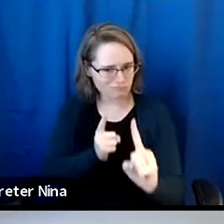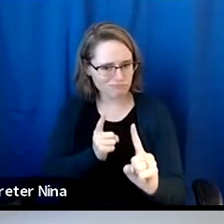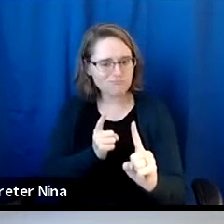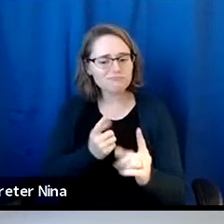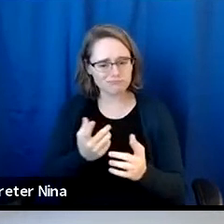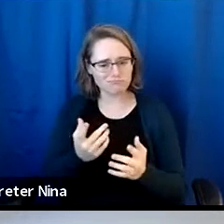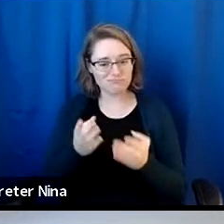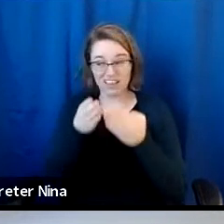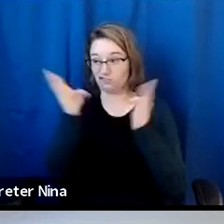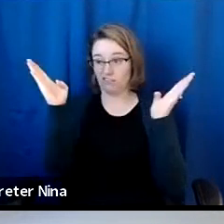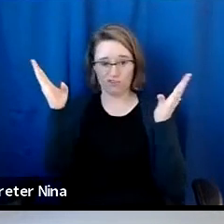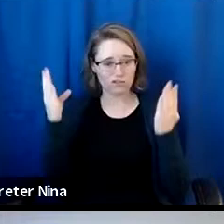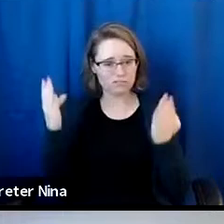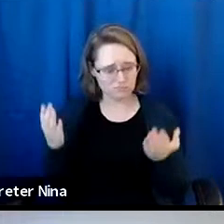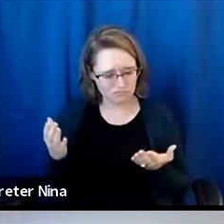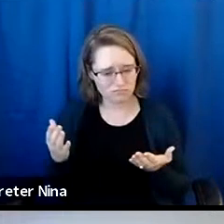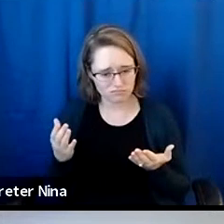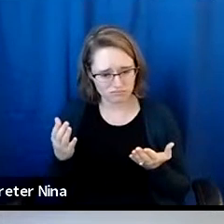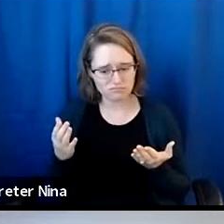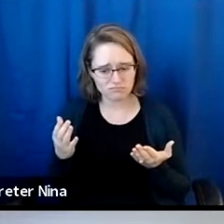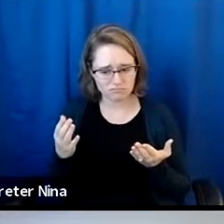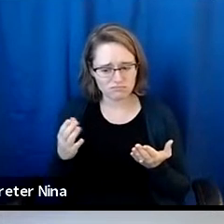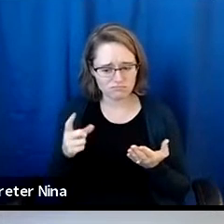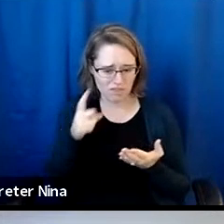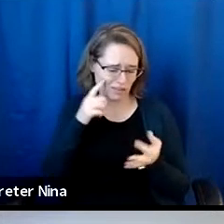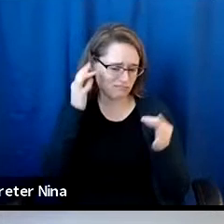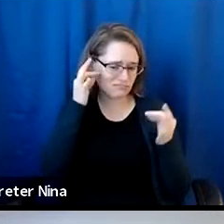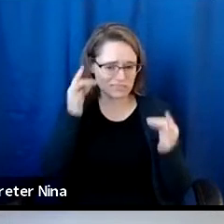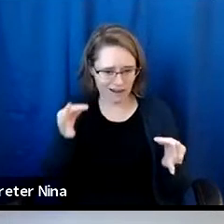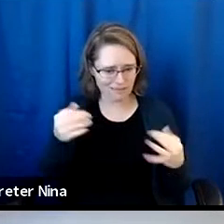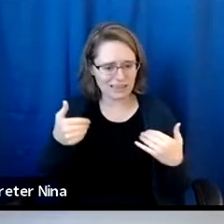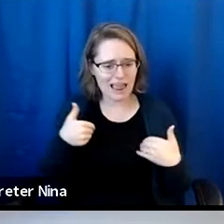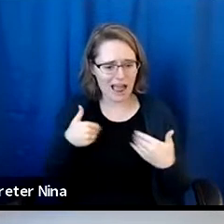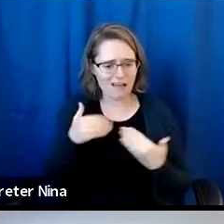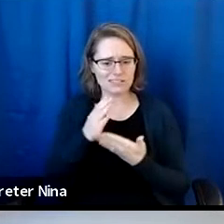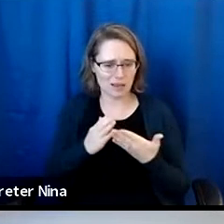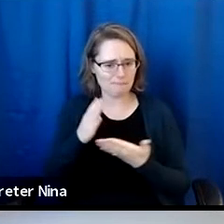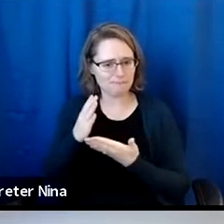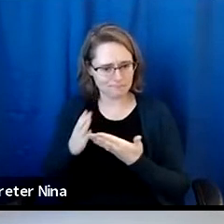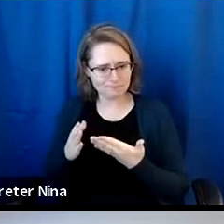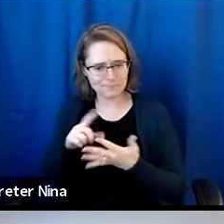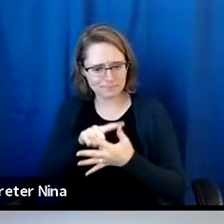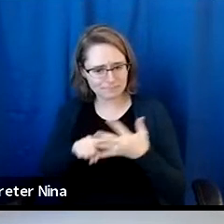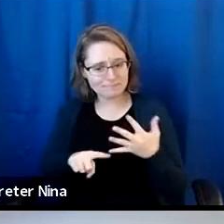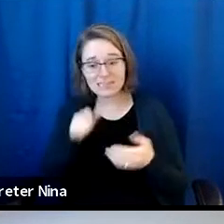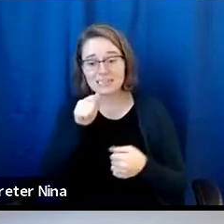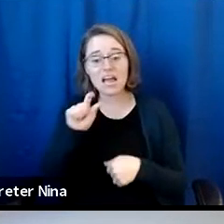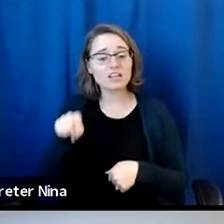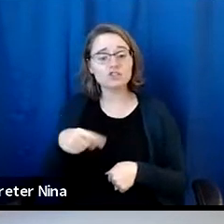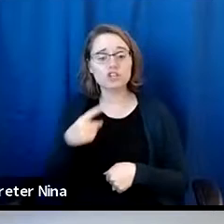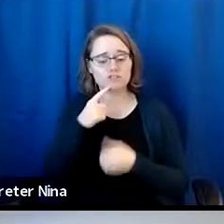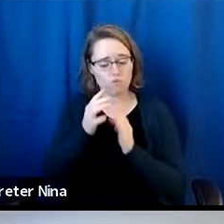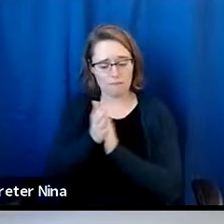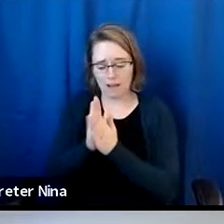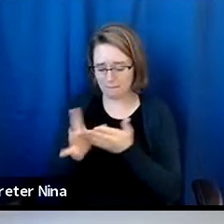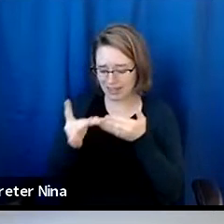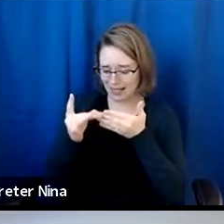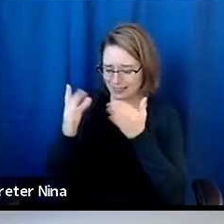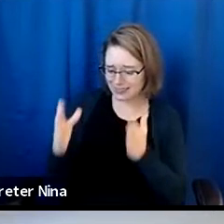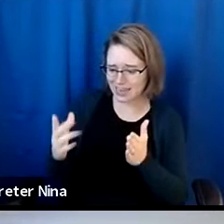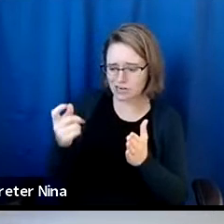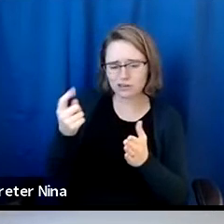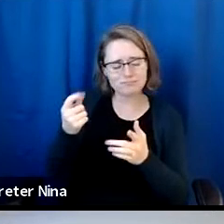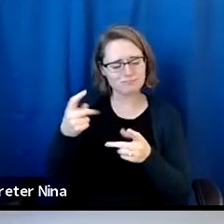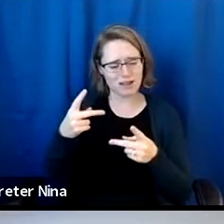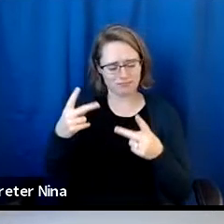just in general. I think that there are definitely some components, not just around becoming a leader, but just around